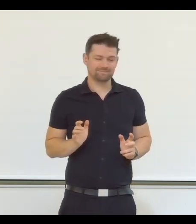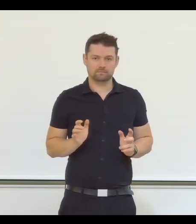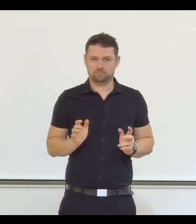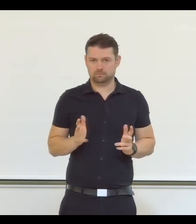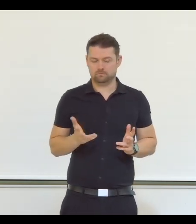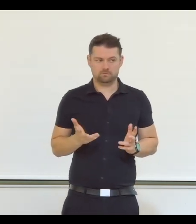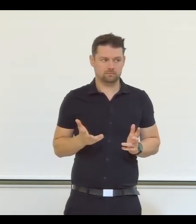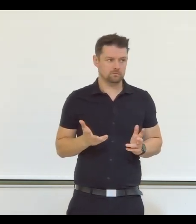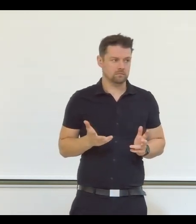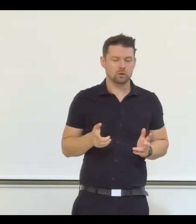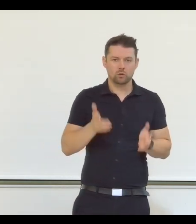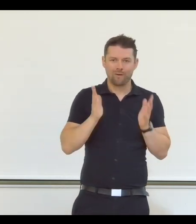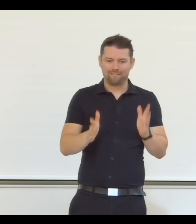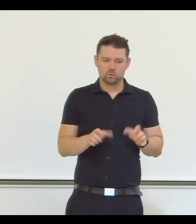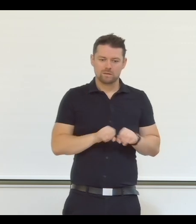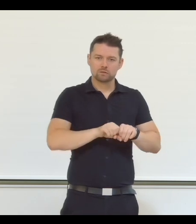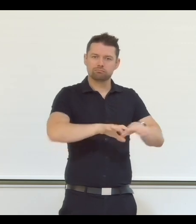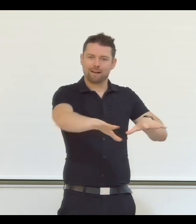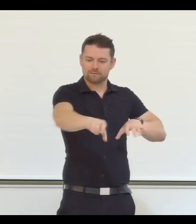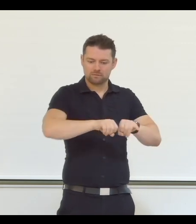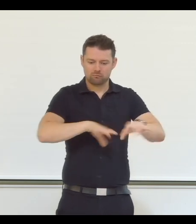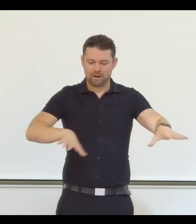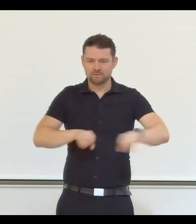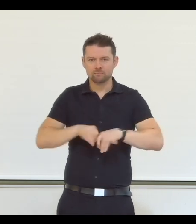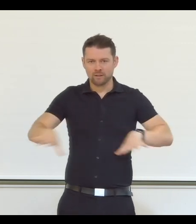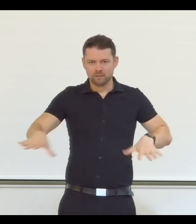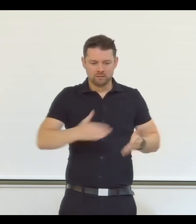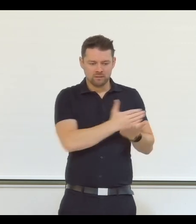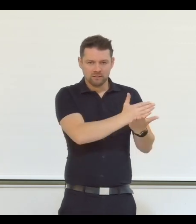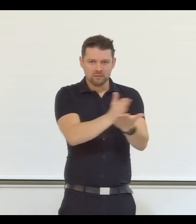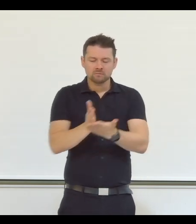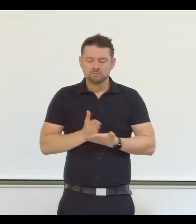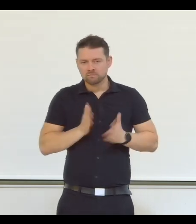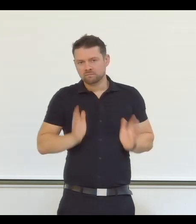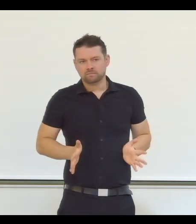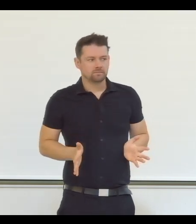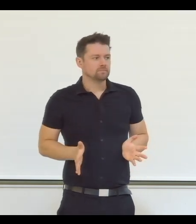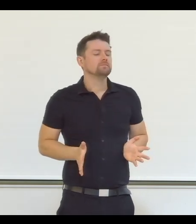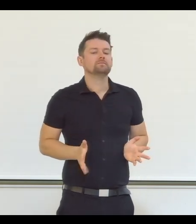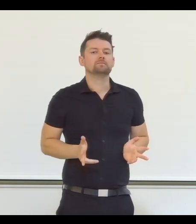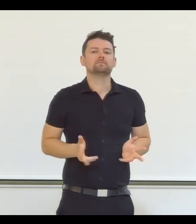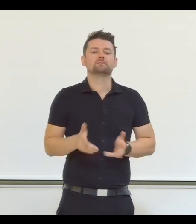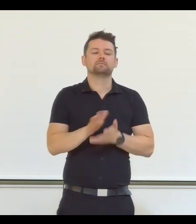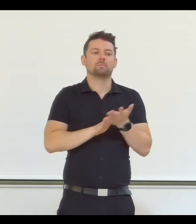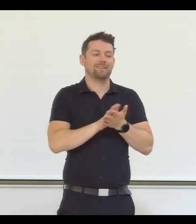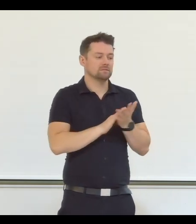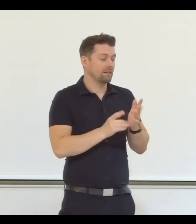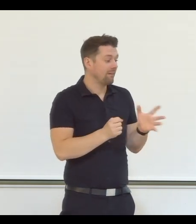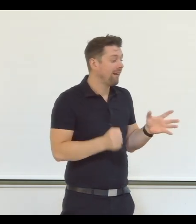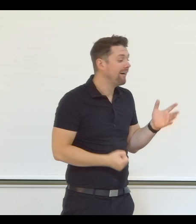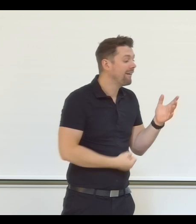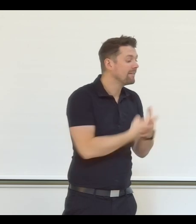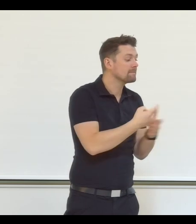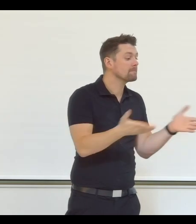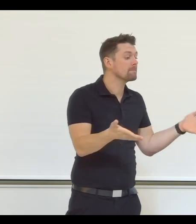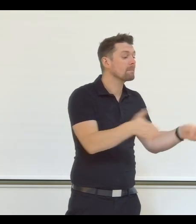so on. So you have to distribute your supplies anyways. And that's our way to tackle the